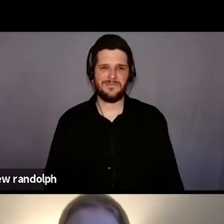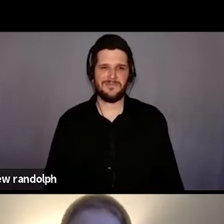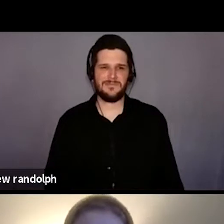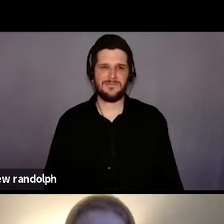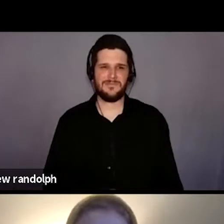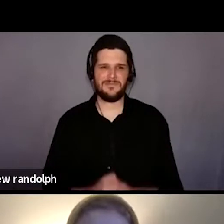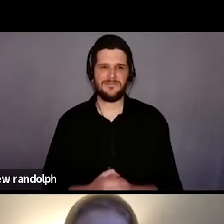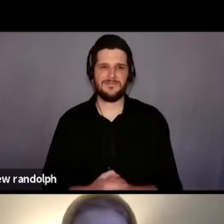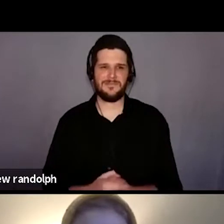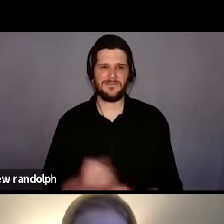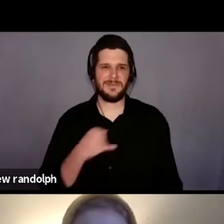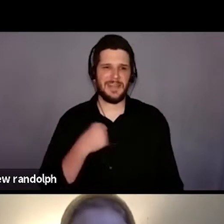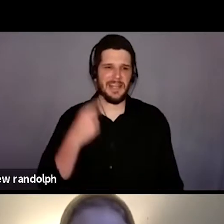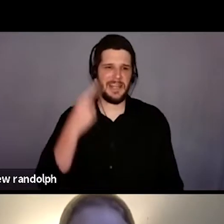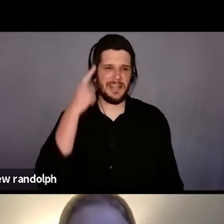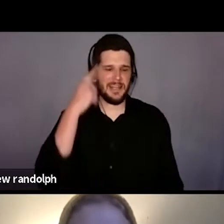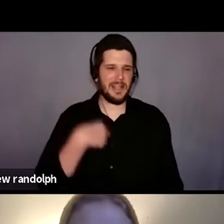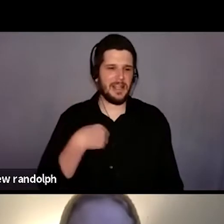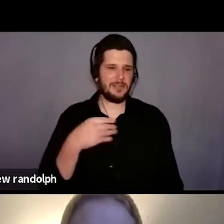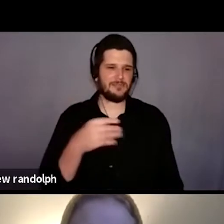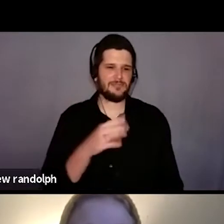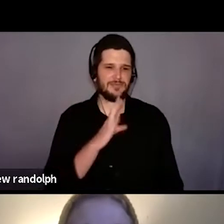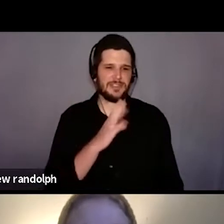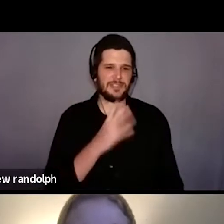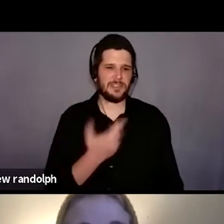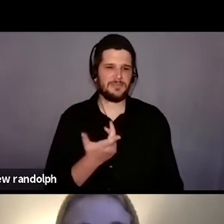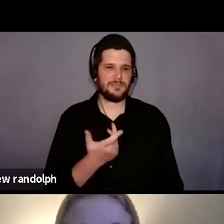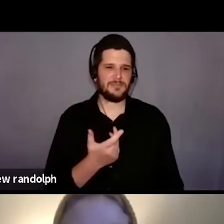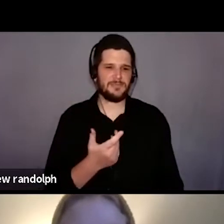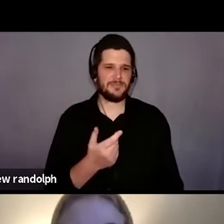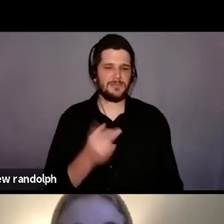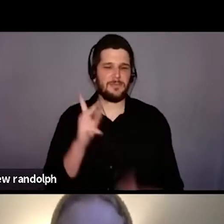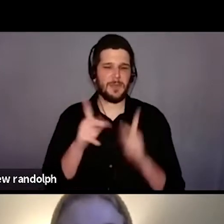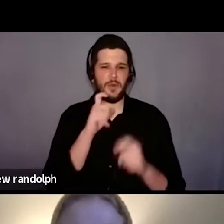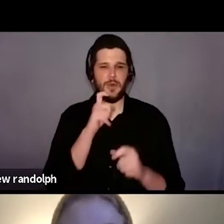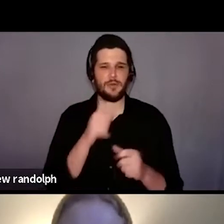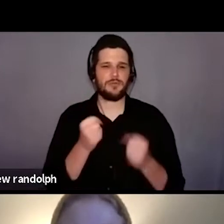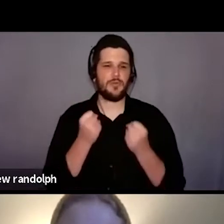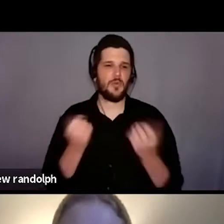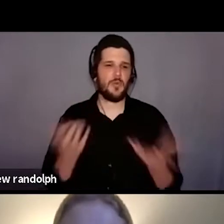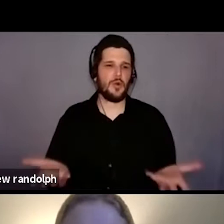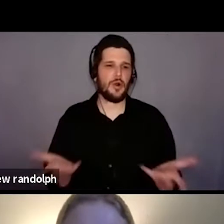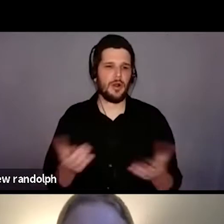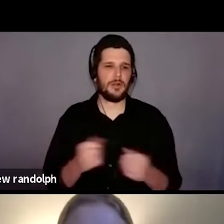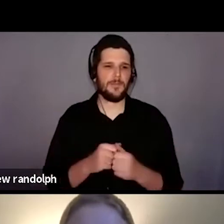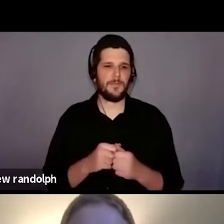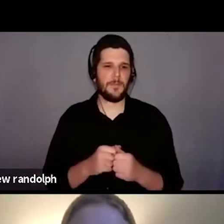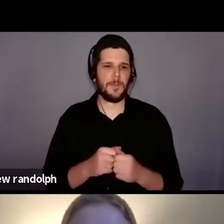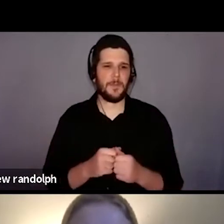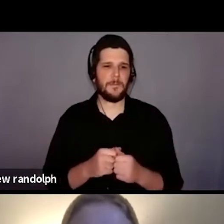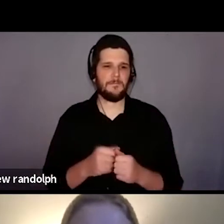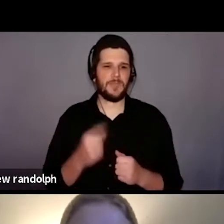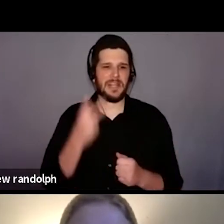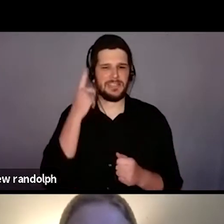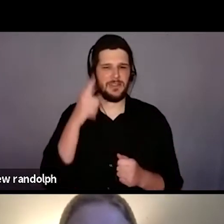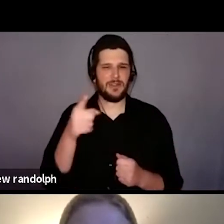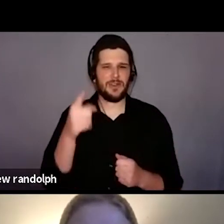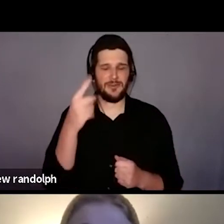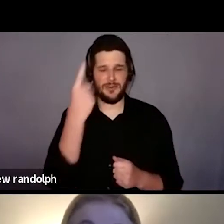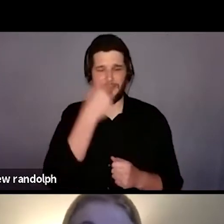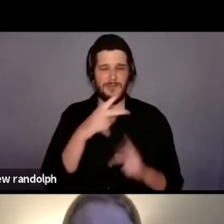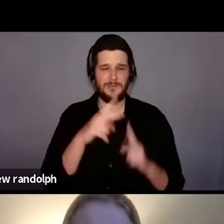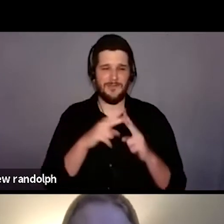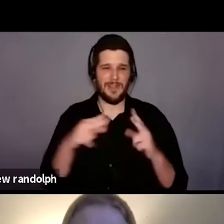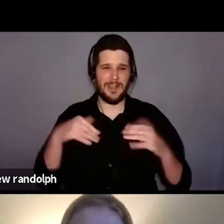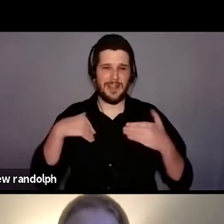I think I would say, in terms of, folks being burnt out, and I see you, looking fairly tired right now